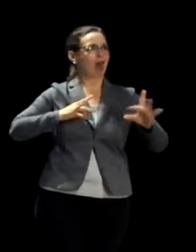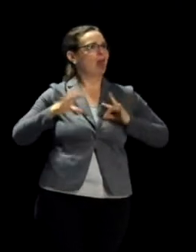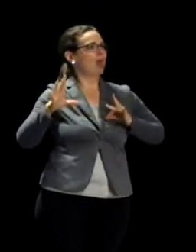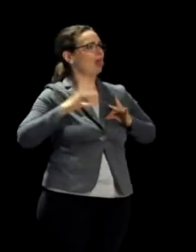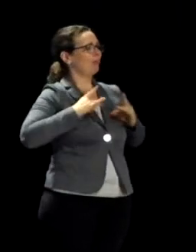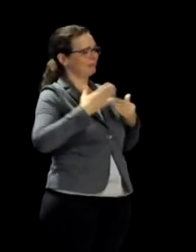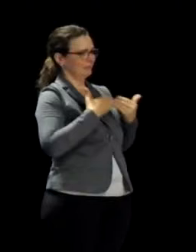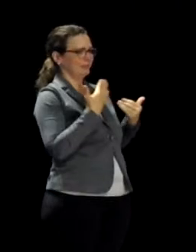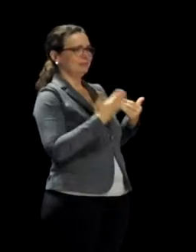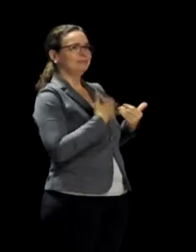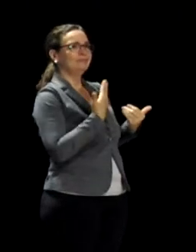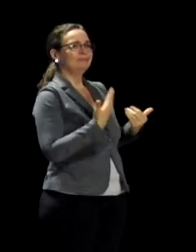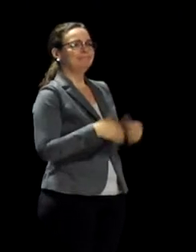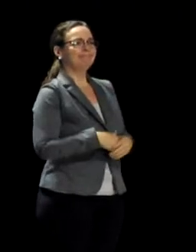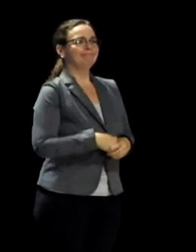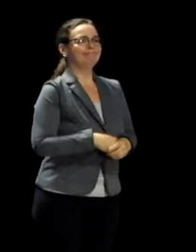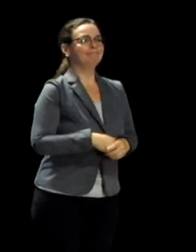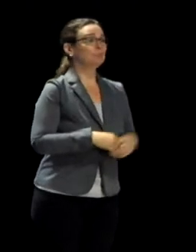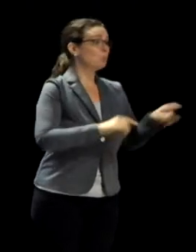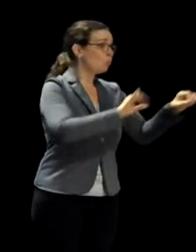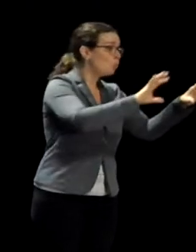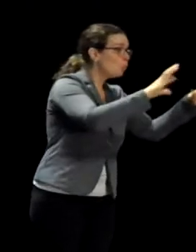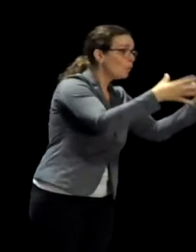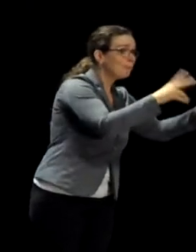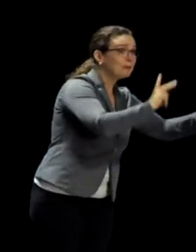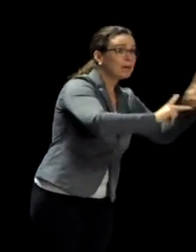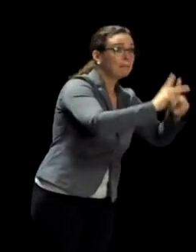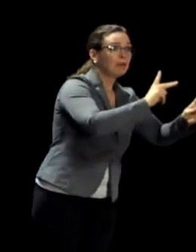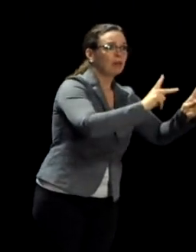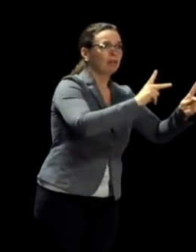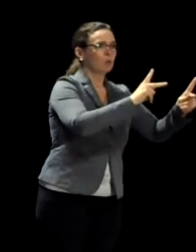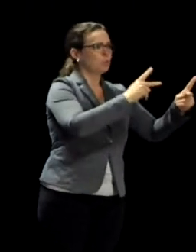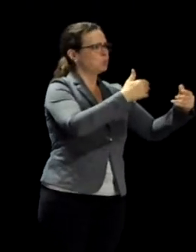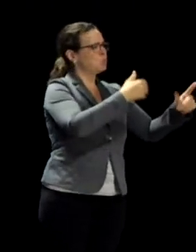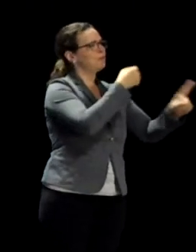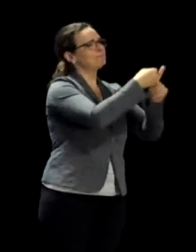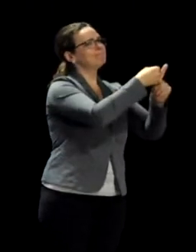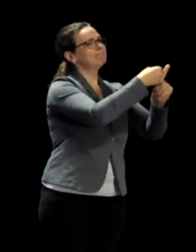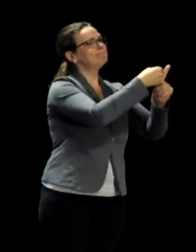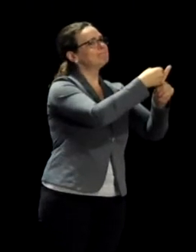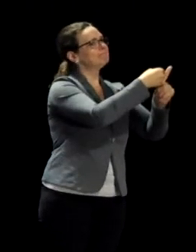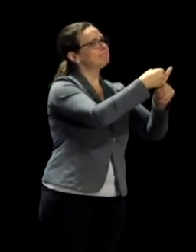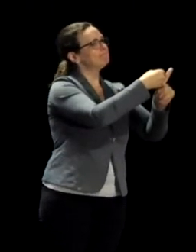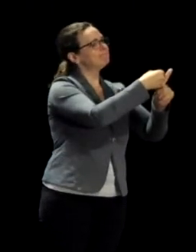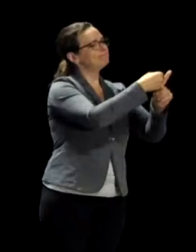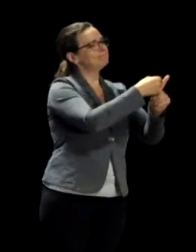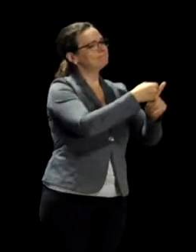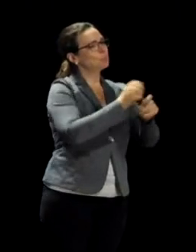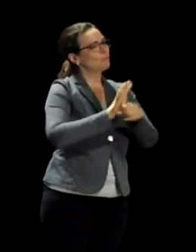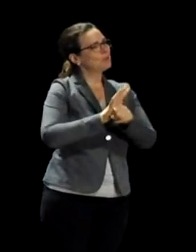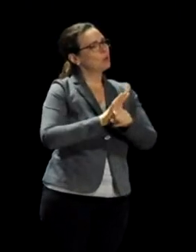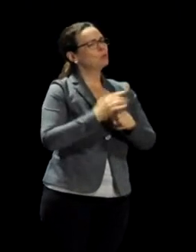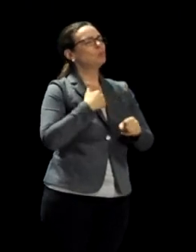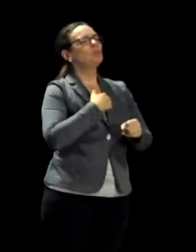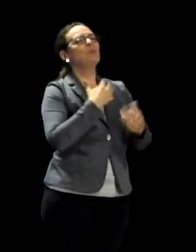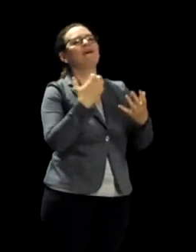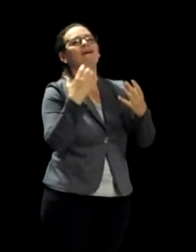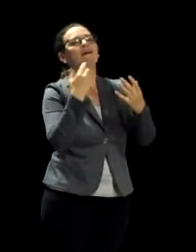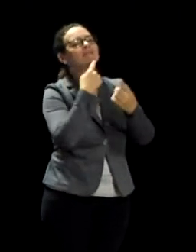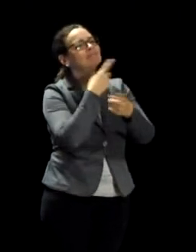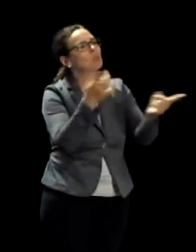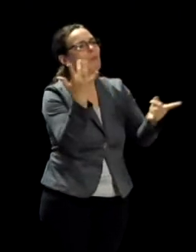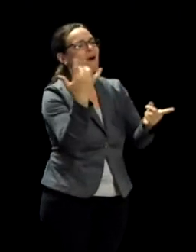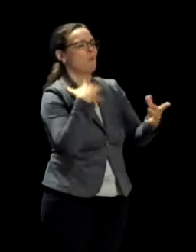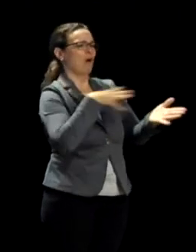situation with this one group of friends will lead to many, many cases. And so we need to learn from that. We knew it would happen. It's happened other